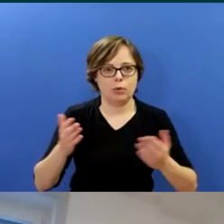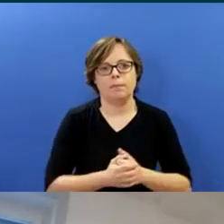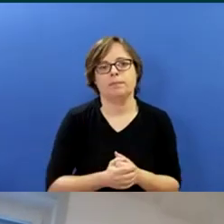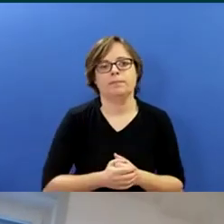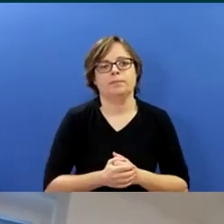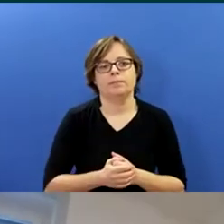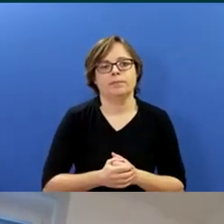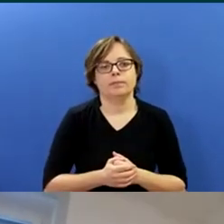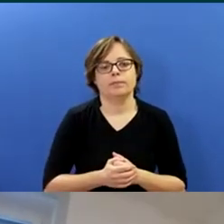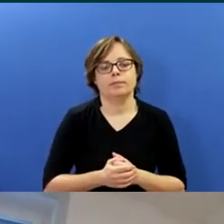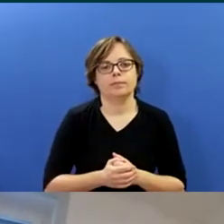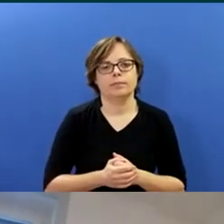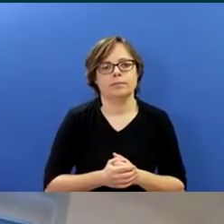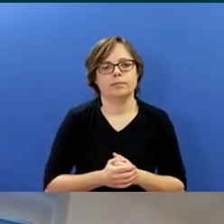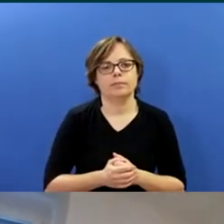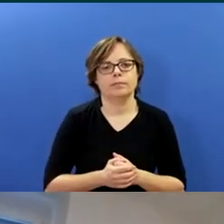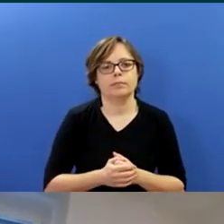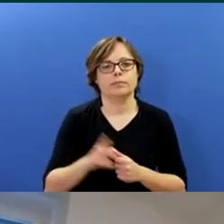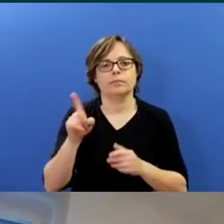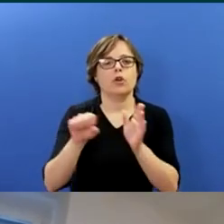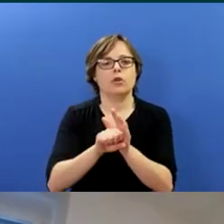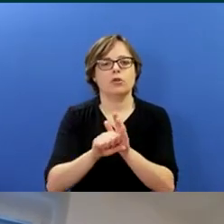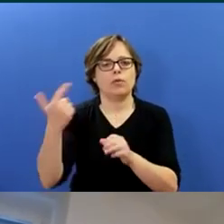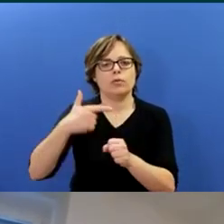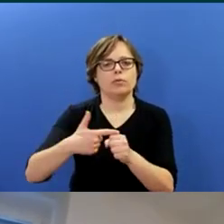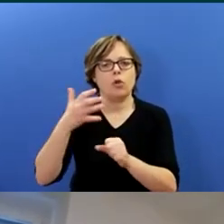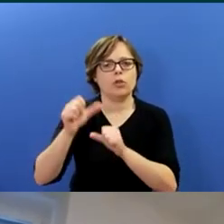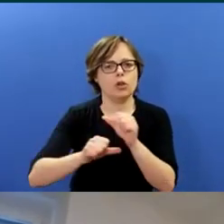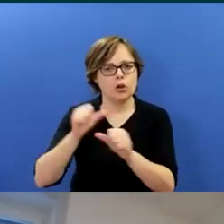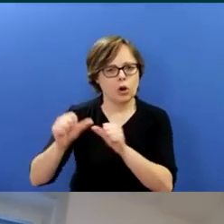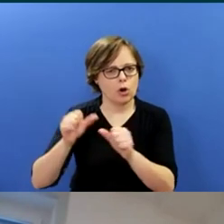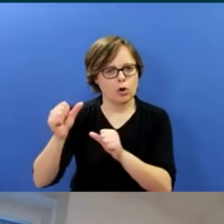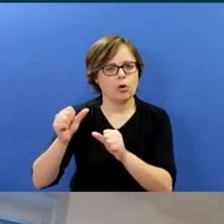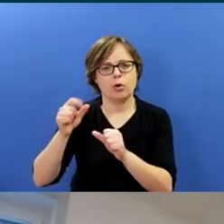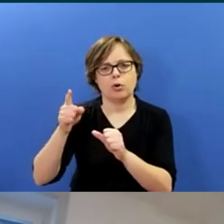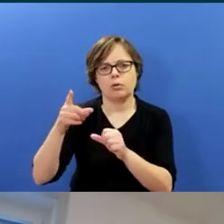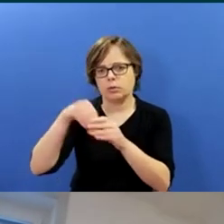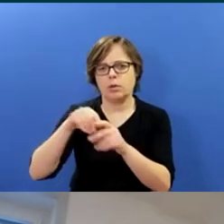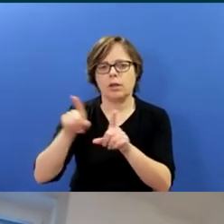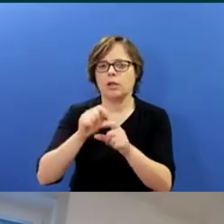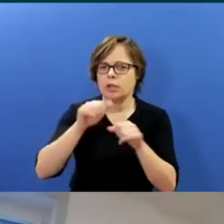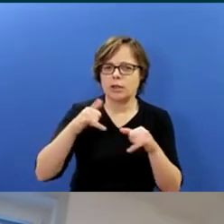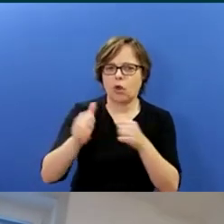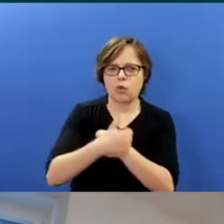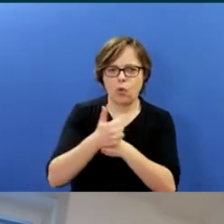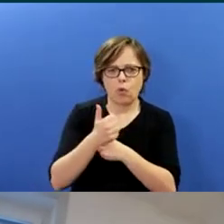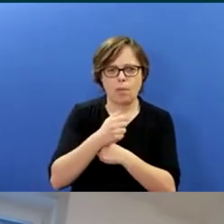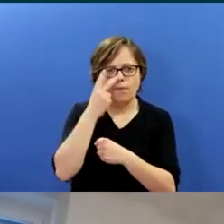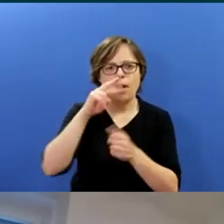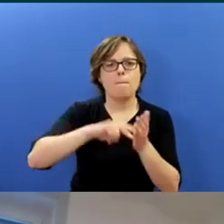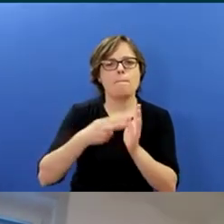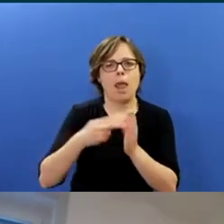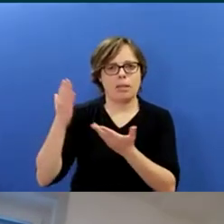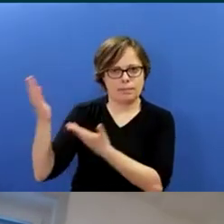city administration. And on the other hand, we have another document. It's an action plan that is comprised